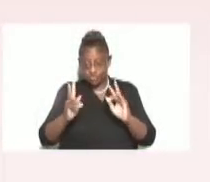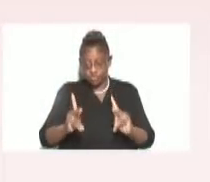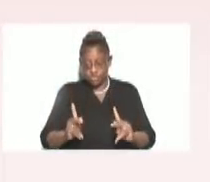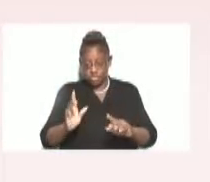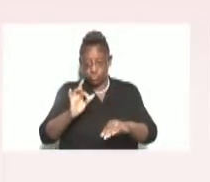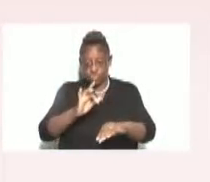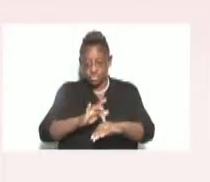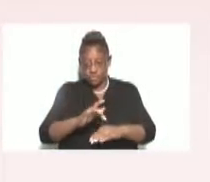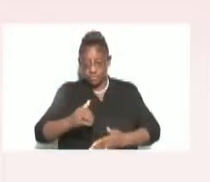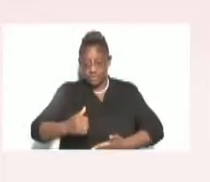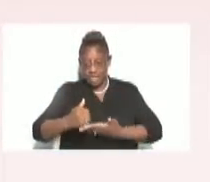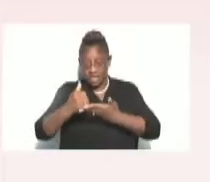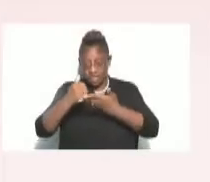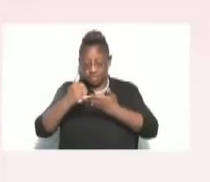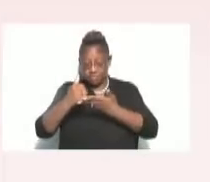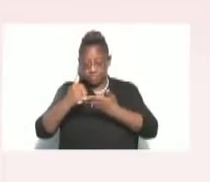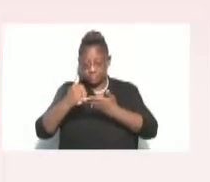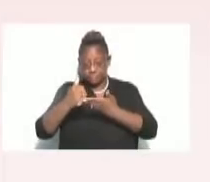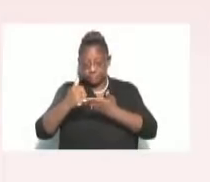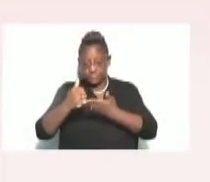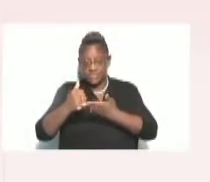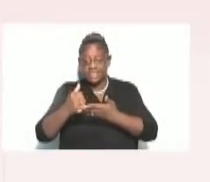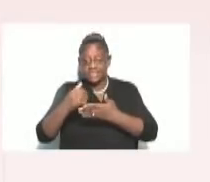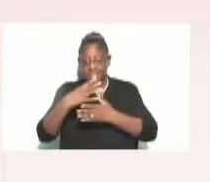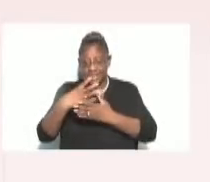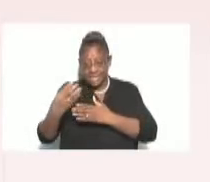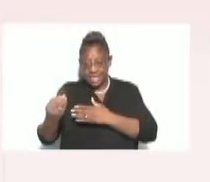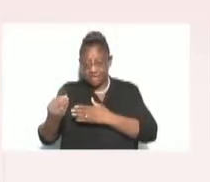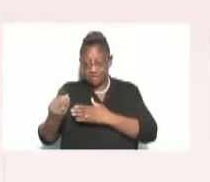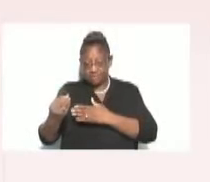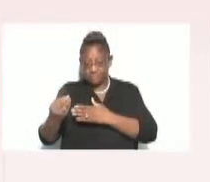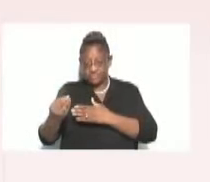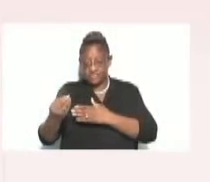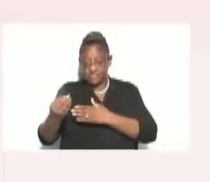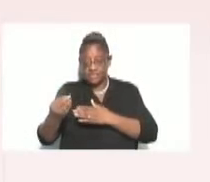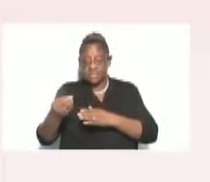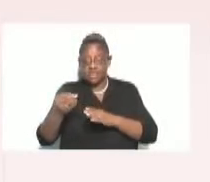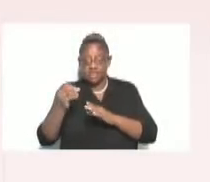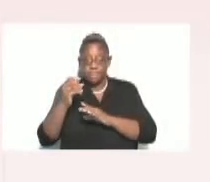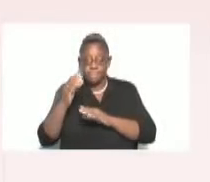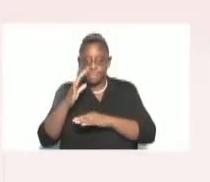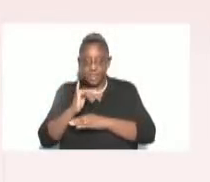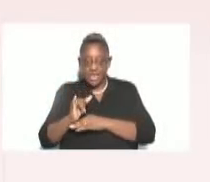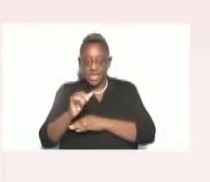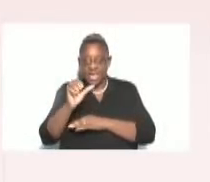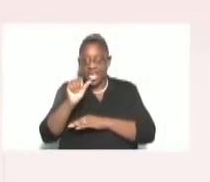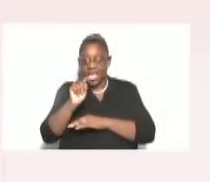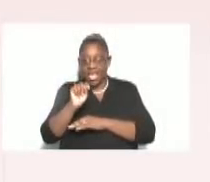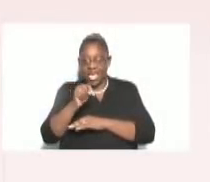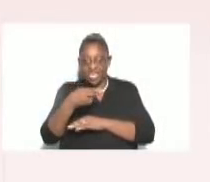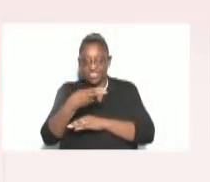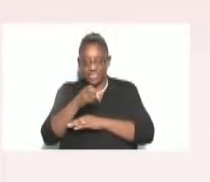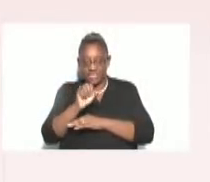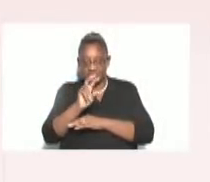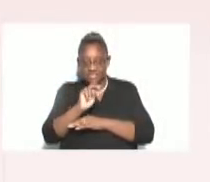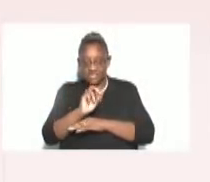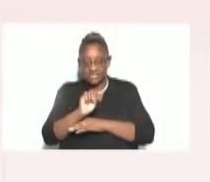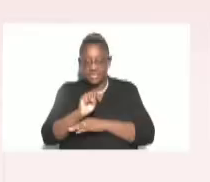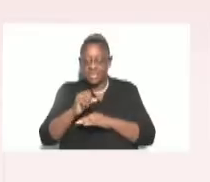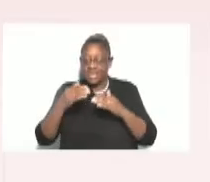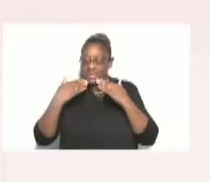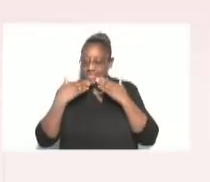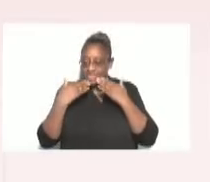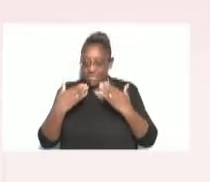out for consular assistance was evacuated from Tel Aviv via Athens. The government expressing gratitude to the Canadian government